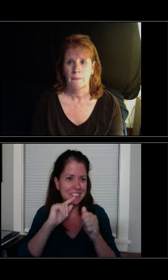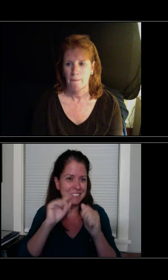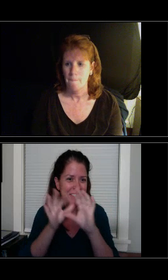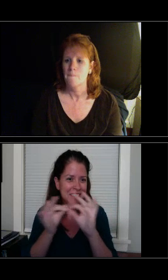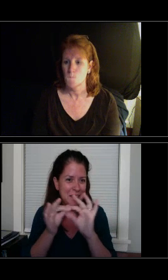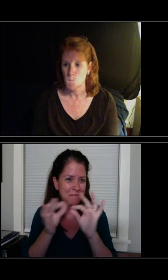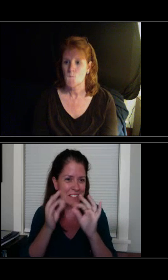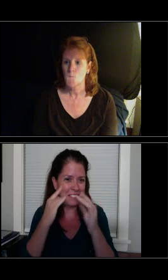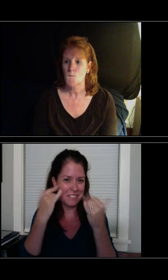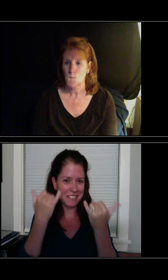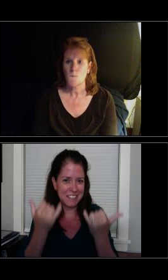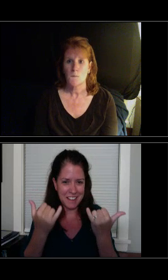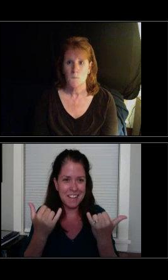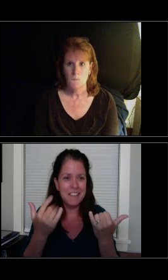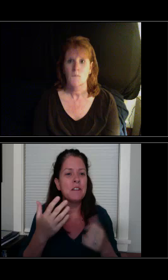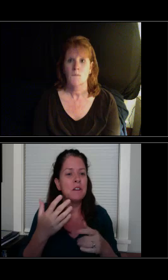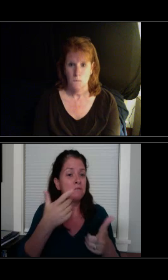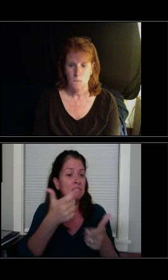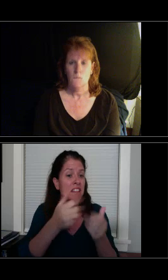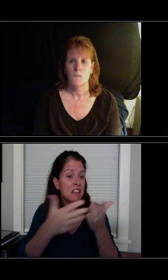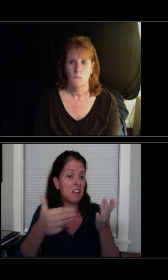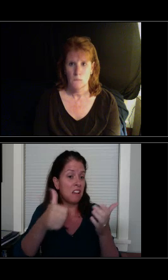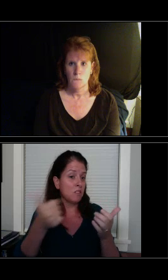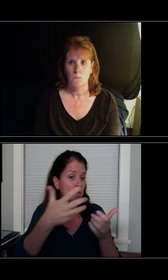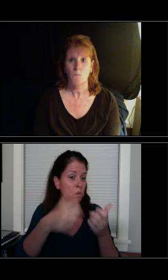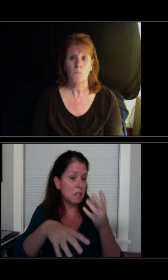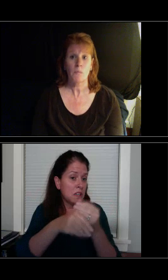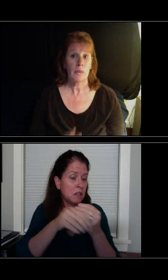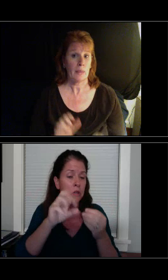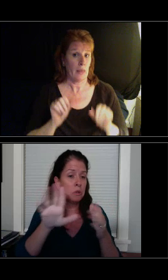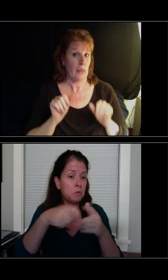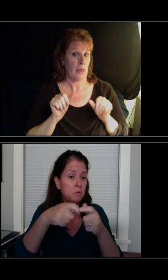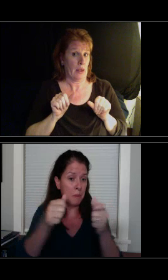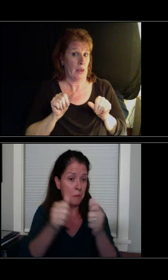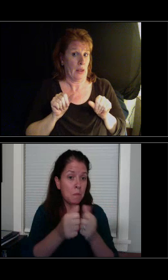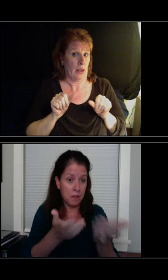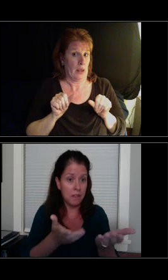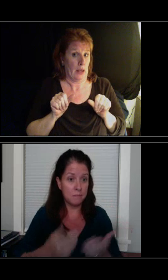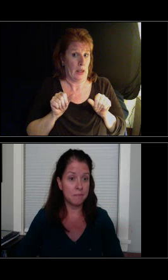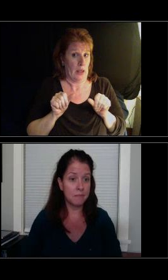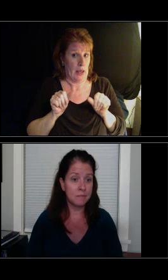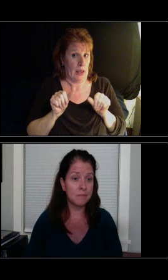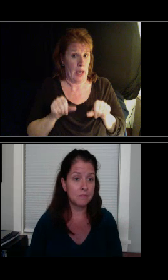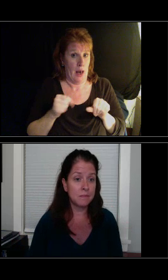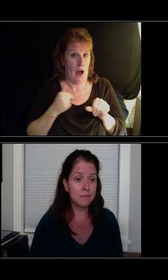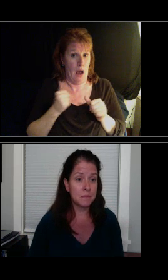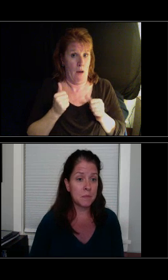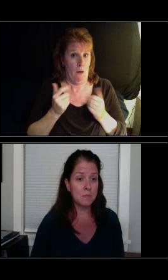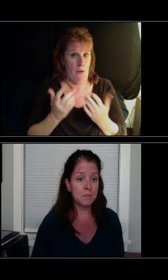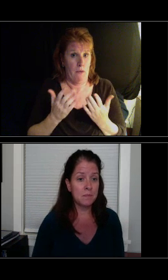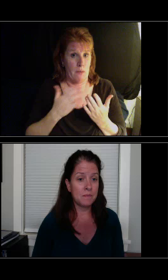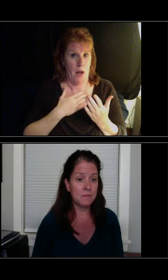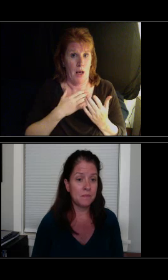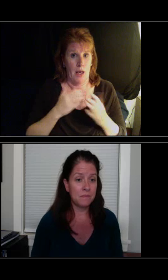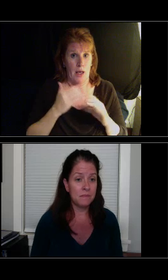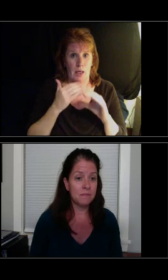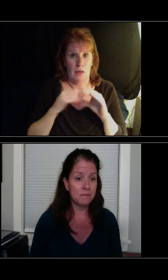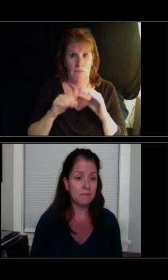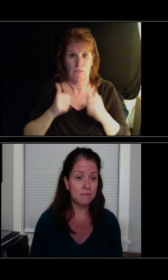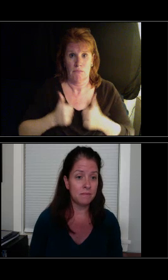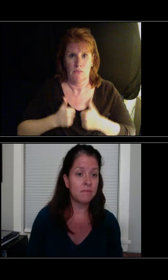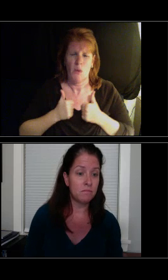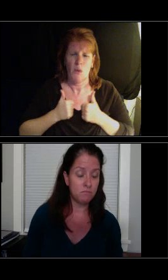All right, I think it's time to wrap up questions and comments now. And if there are any other questions or comments you want to add, Robyn, to wrap things up?